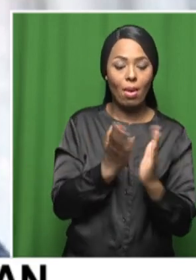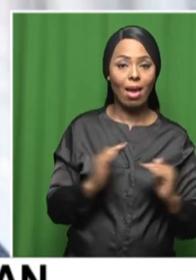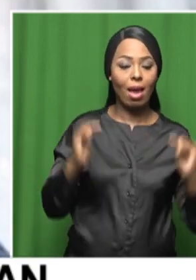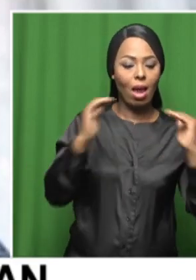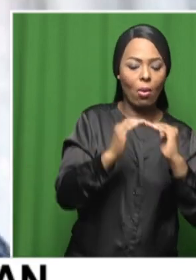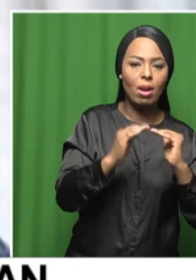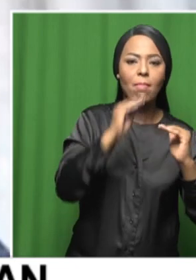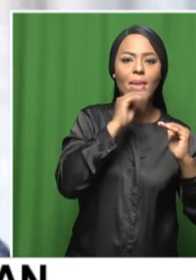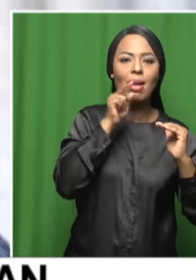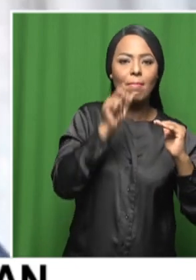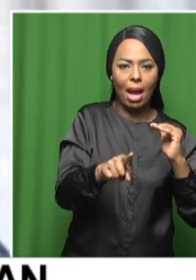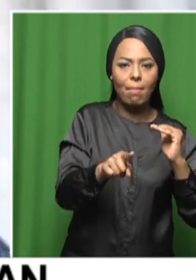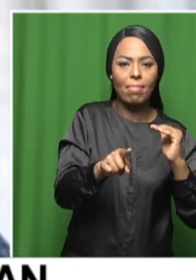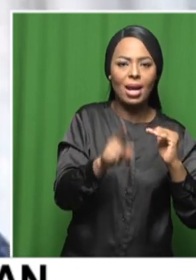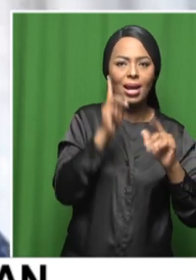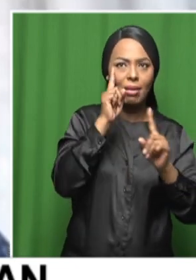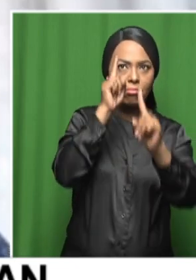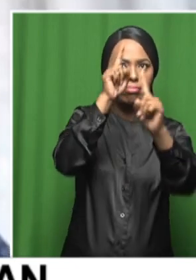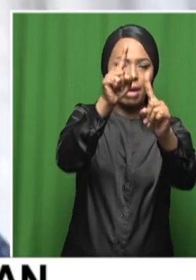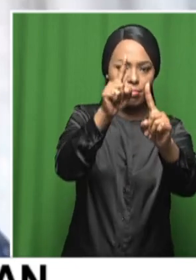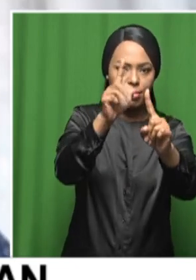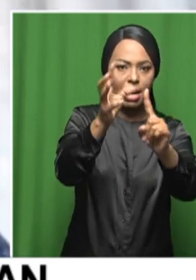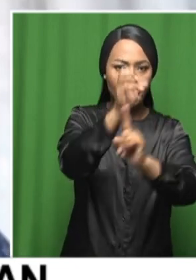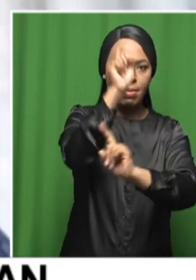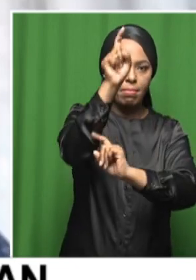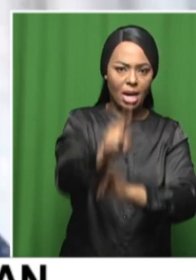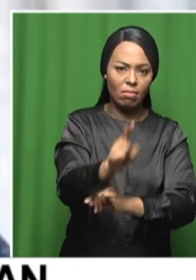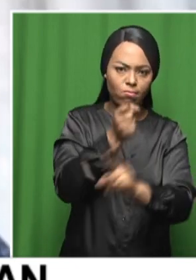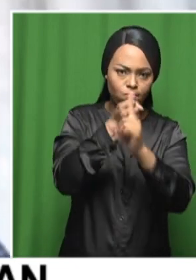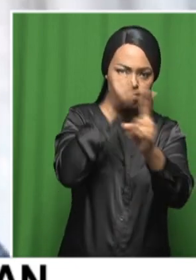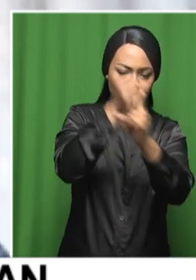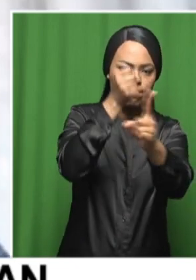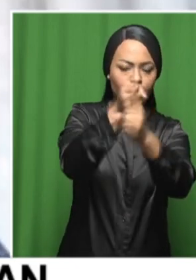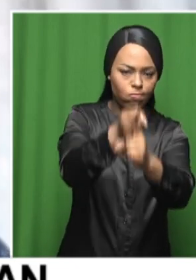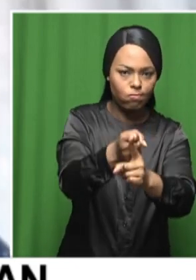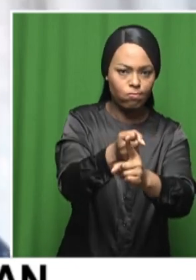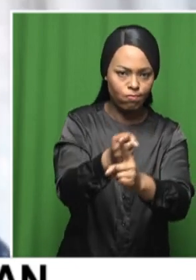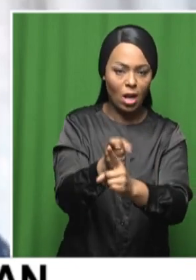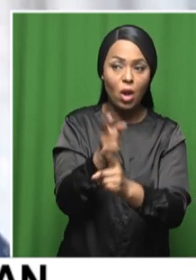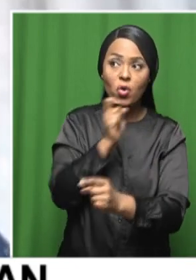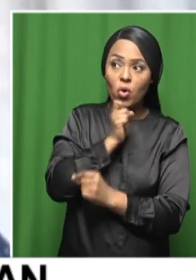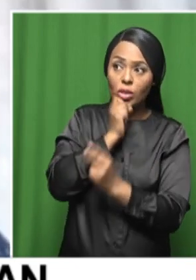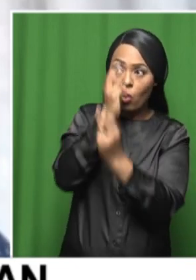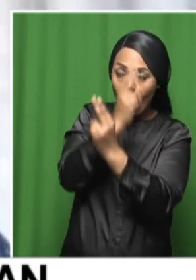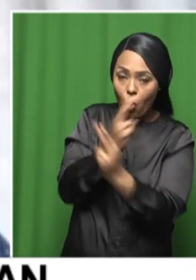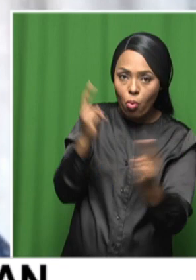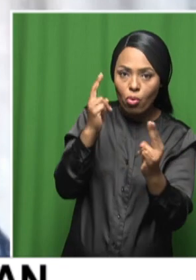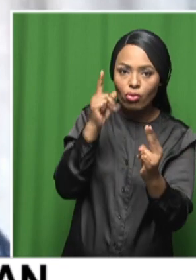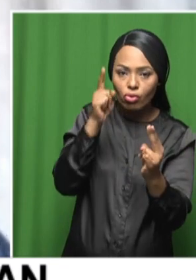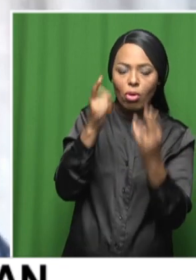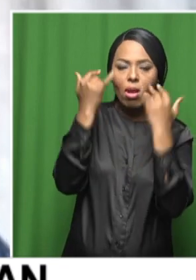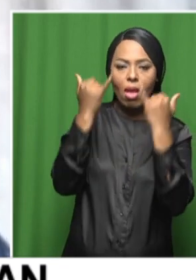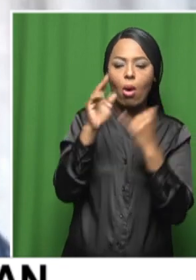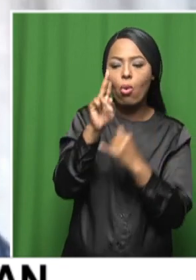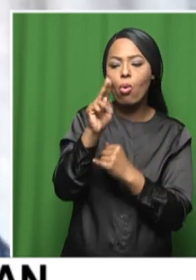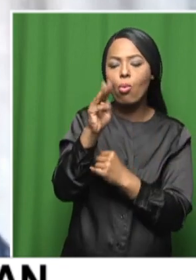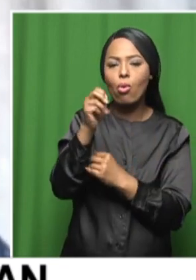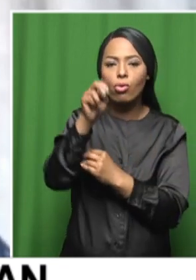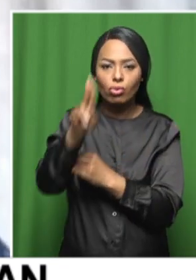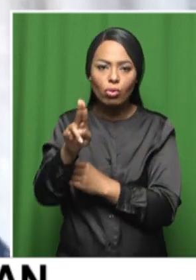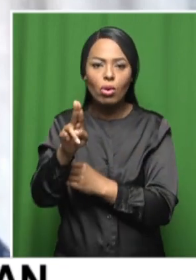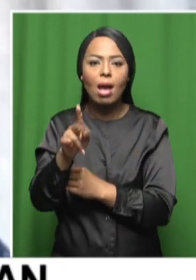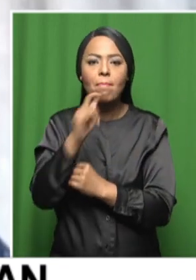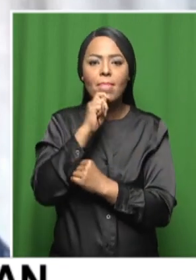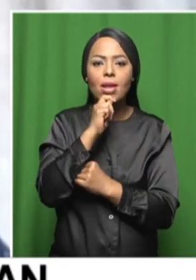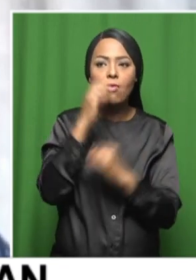major goal that we need to pursue. And with Ubuntu as an underlying principle, the whole